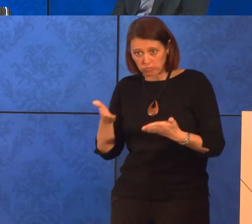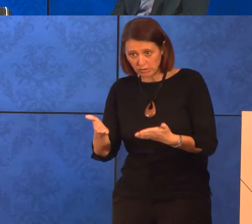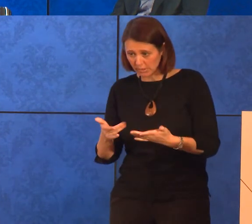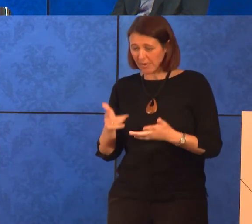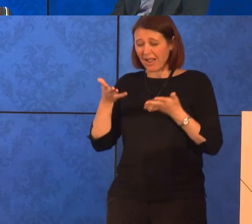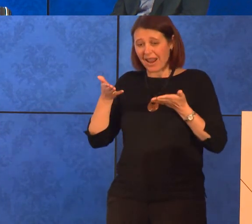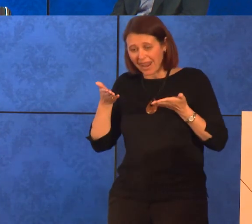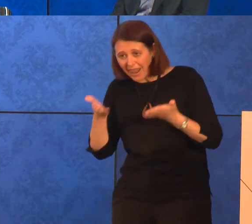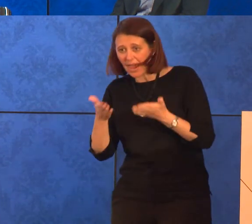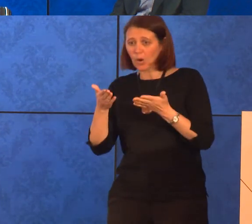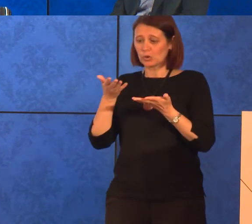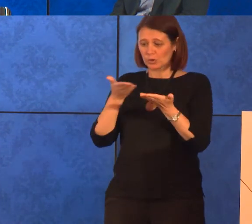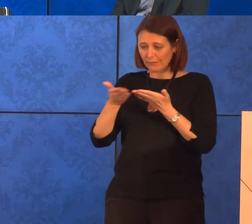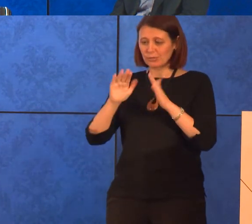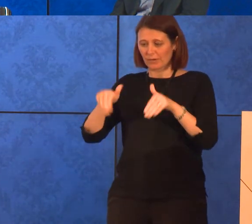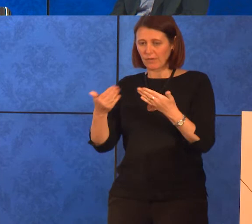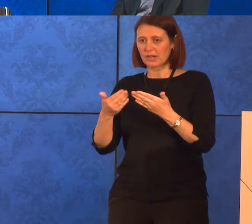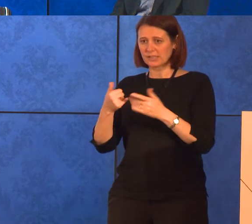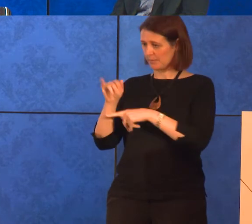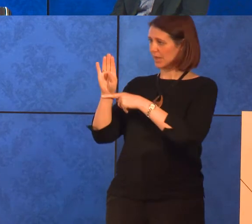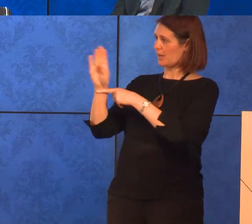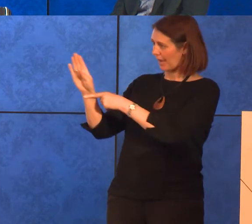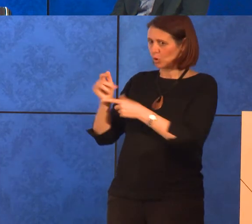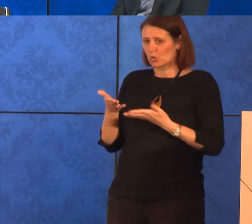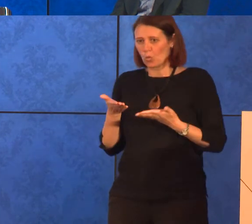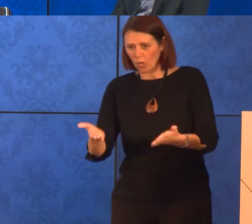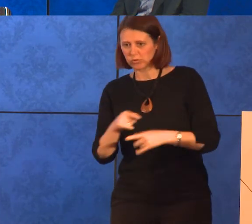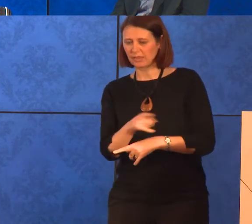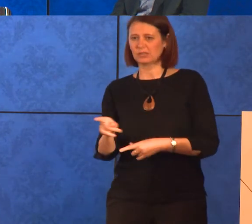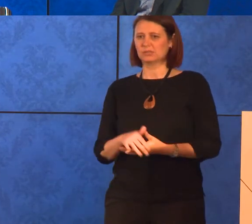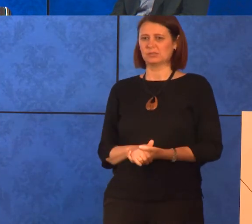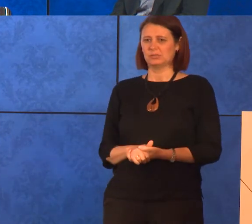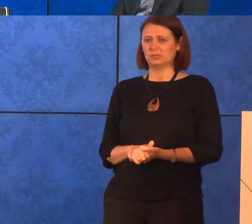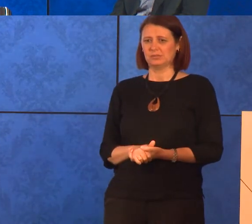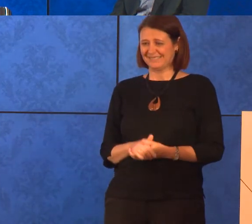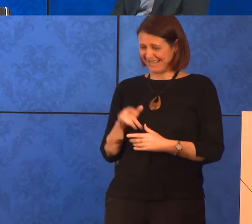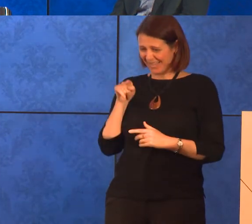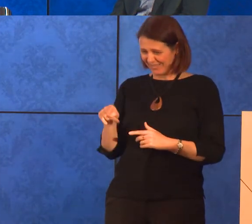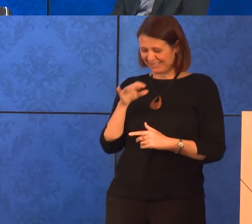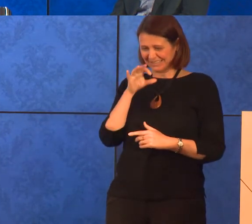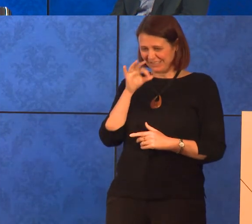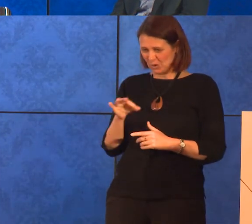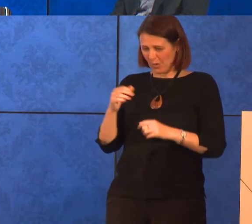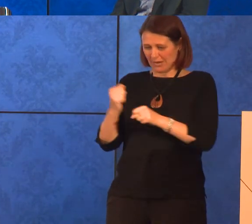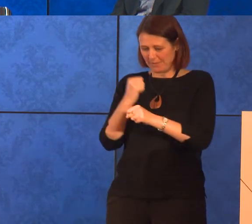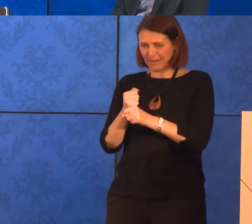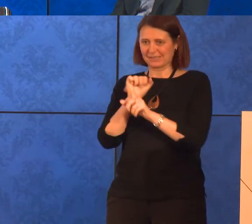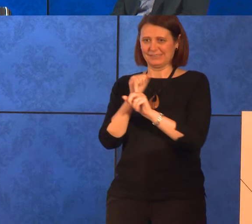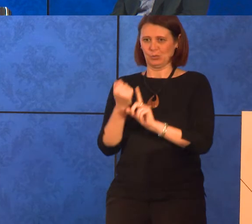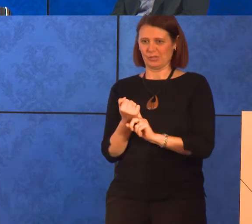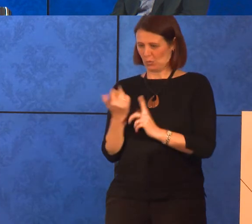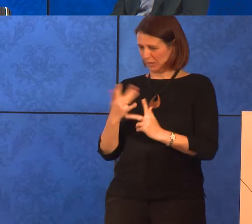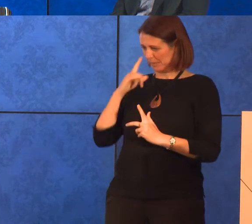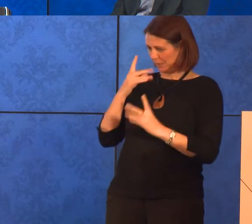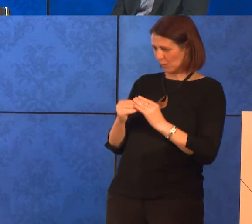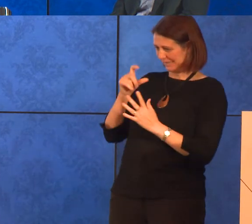allowing service providers to be at the head of panels that are authorising them. Now, that does not create a situation where